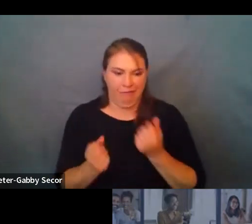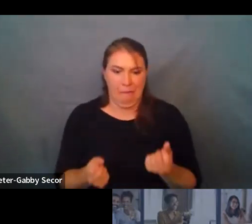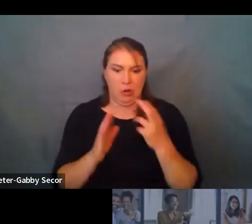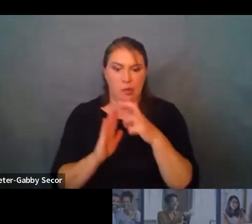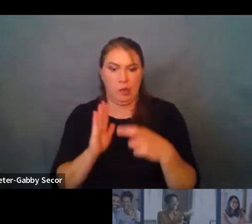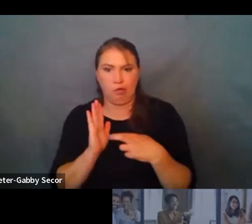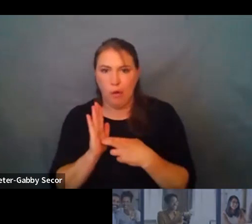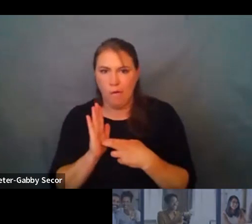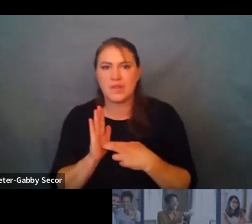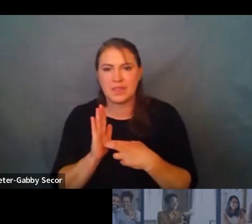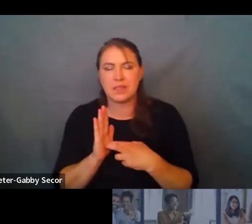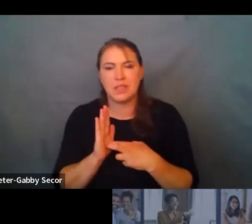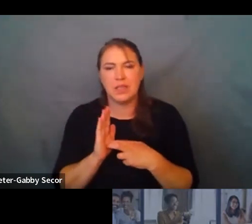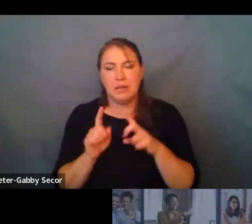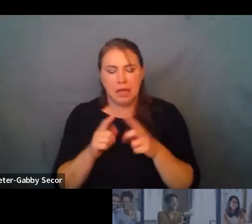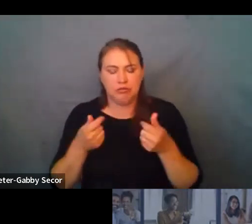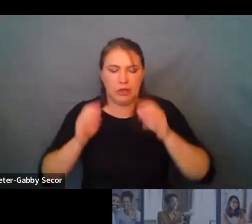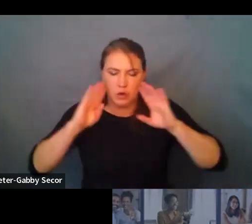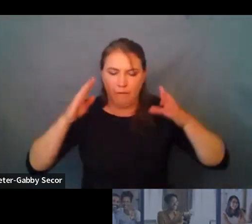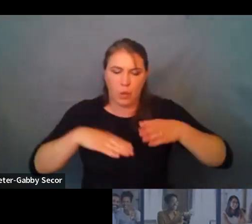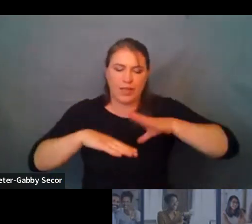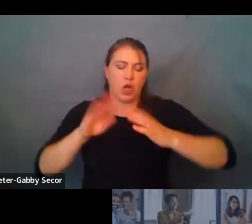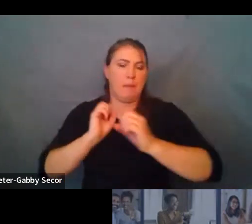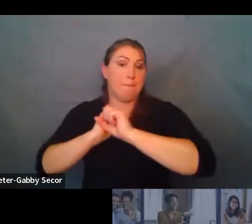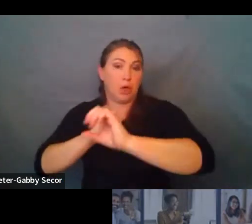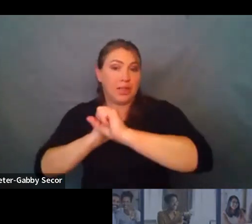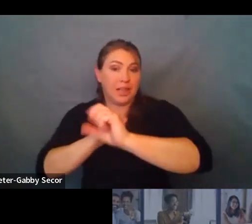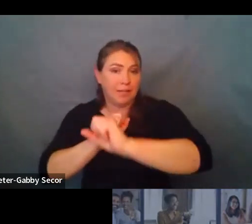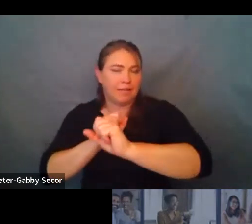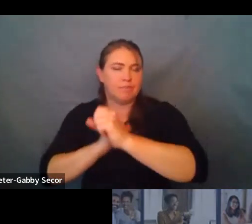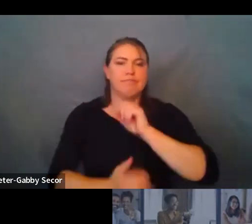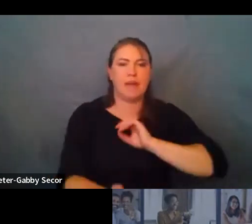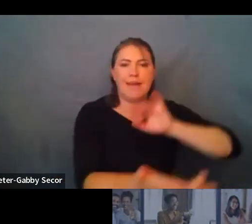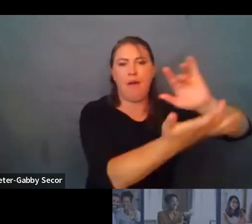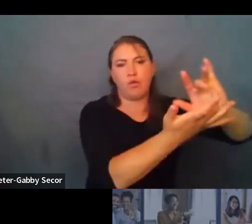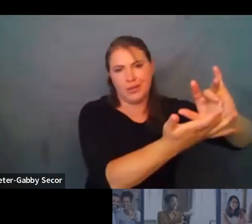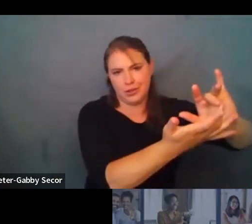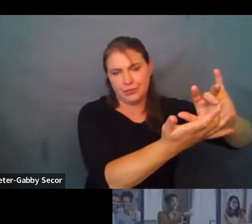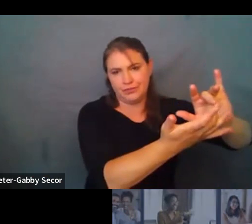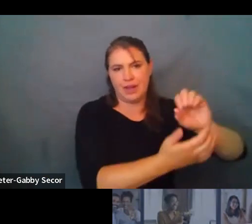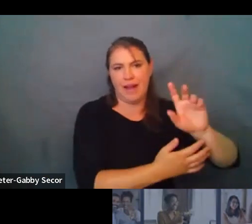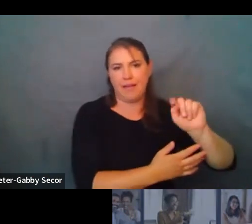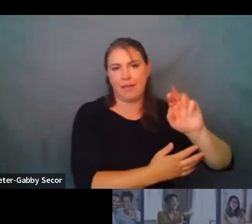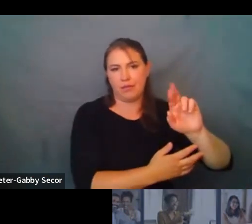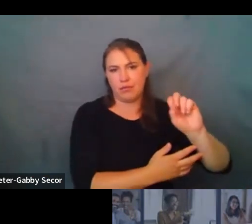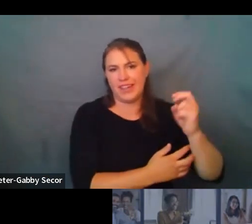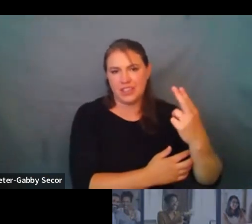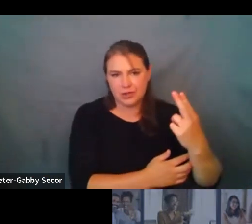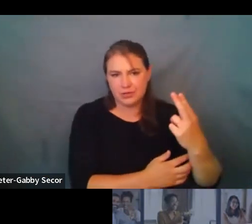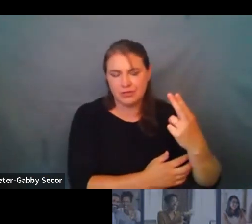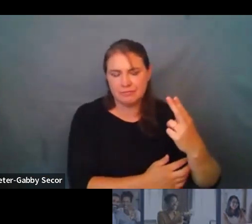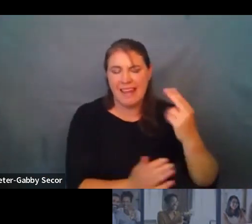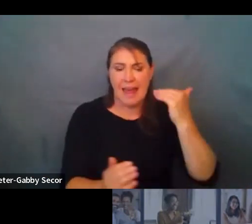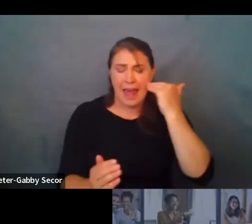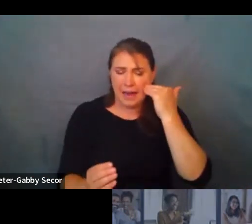position, but focusing on marketing and outreach. It's really hard to think about that when